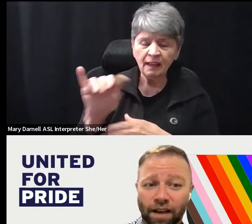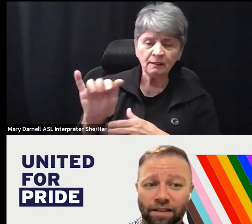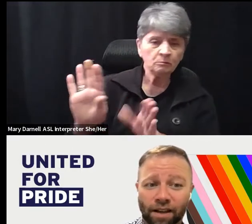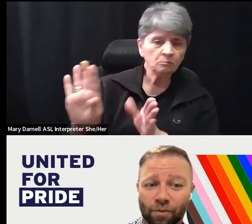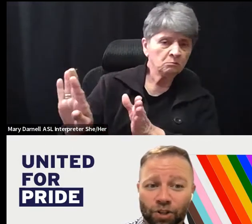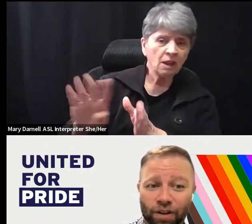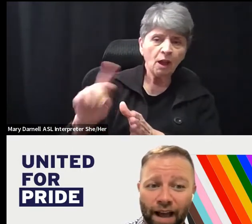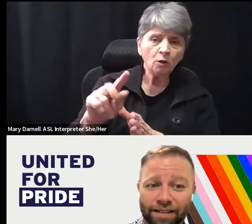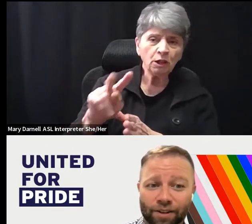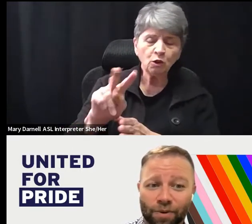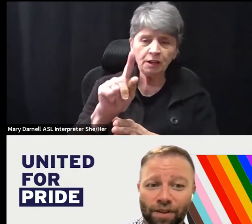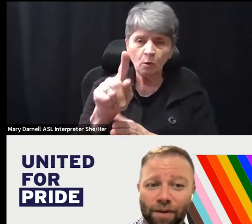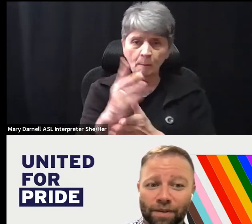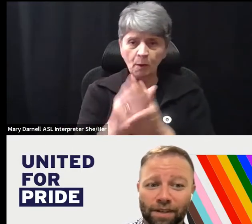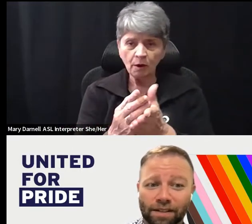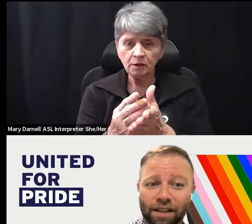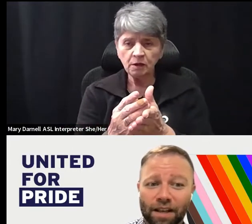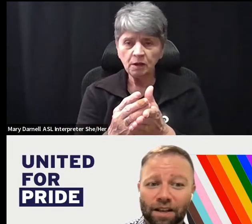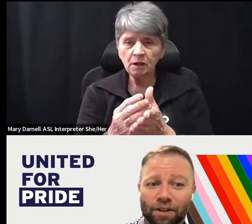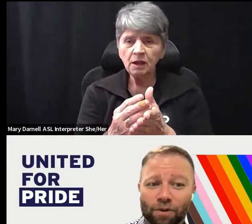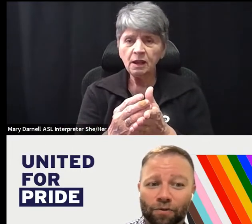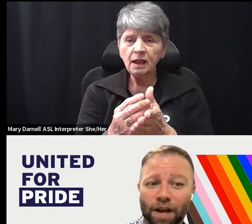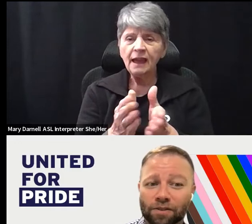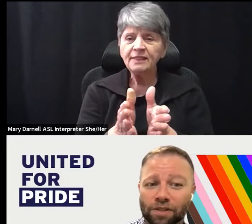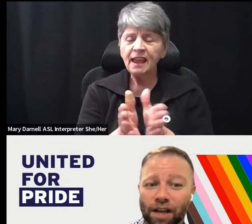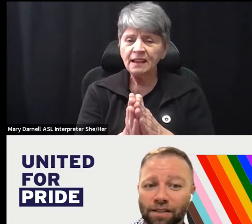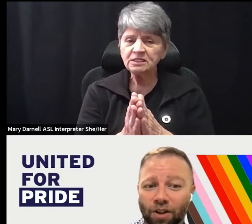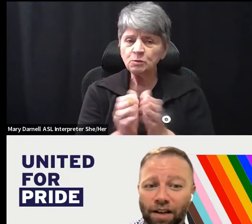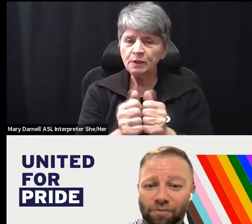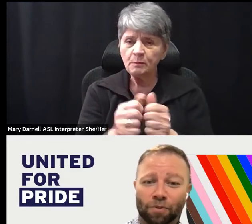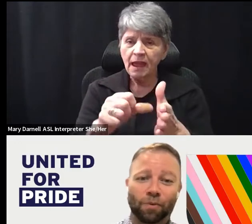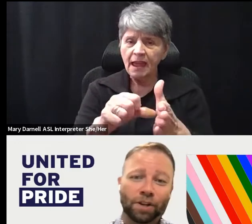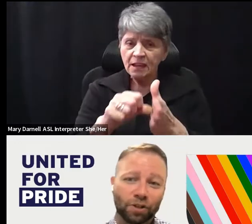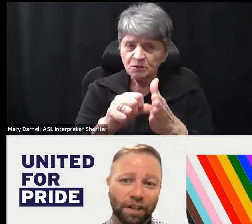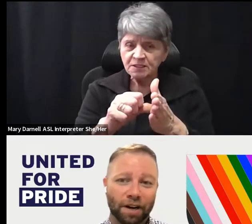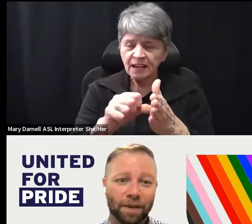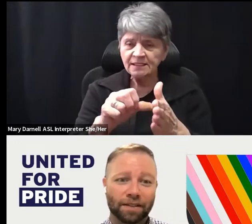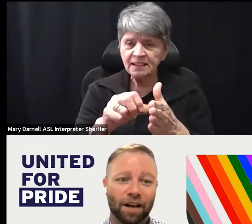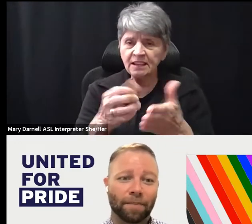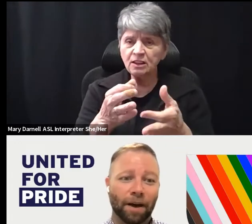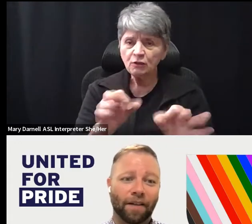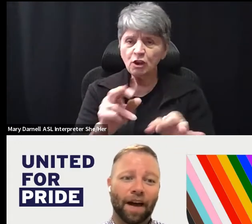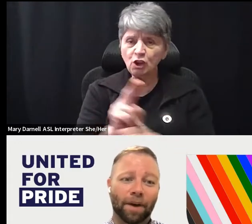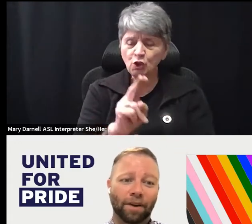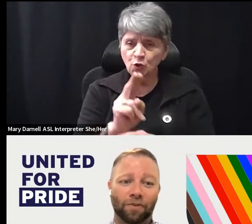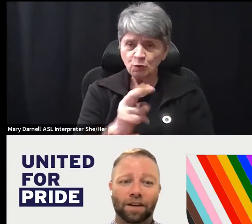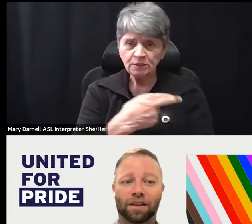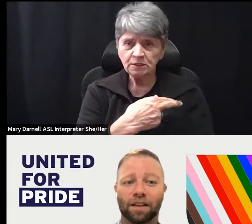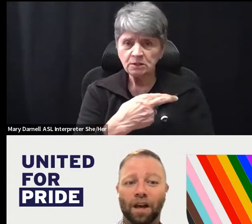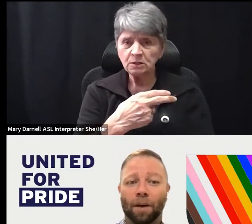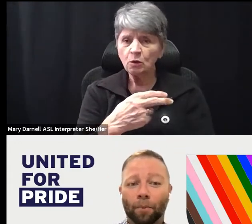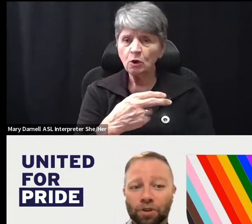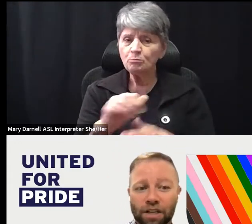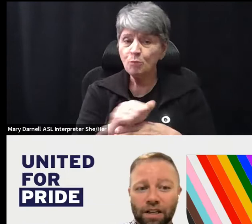one size? Richard asked, with them emphasizing the Free Exercise Clause, and we'll bring Rachel in a minute, talk about how that might affect